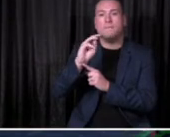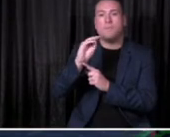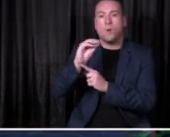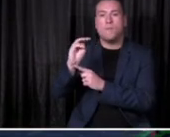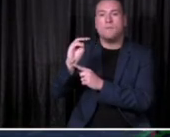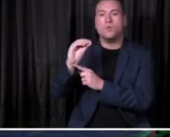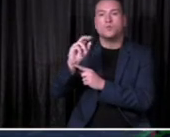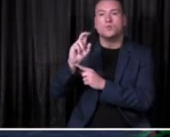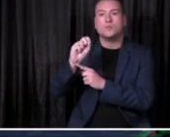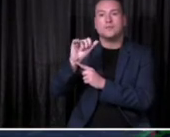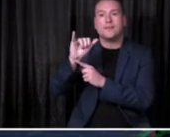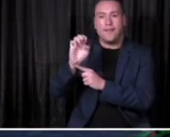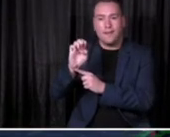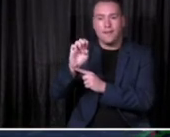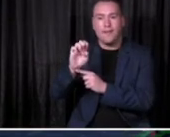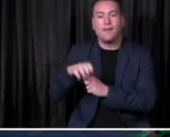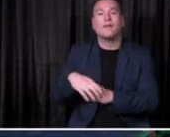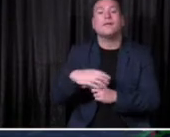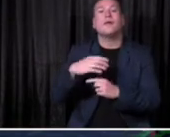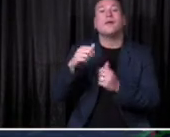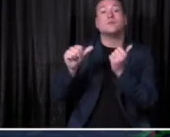Associate Dean Maria Endriga.